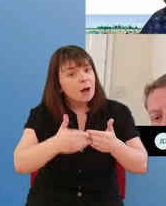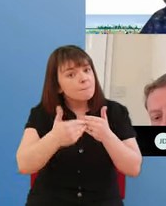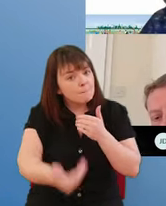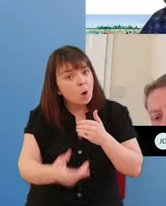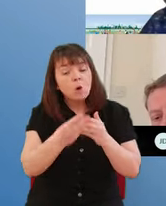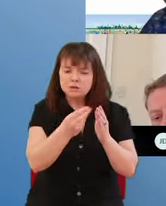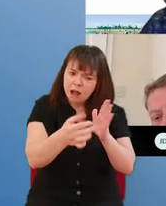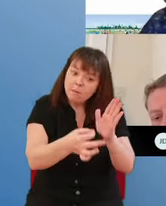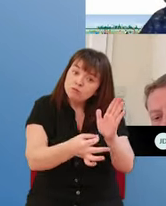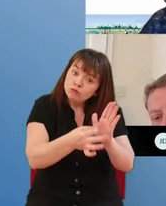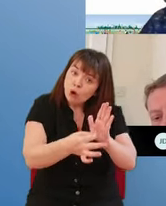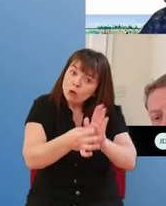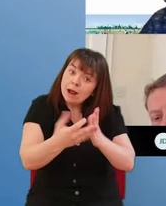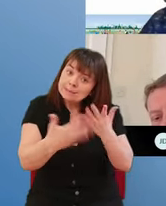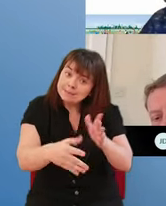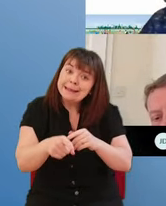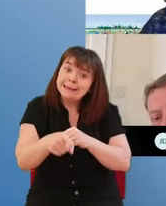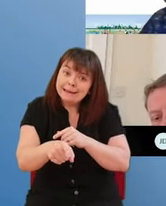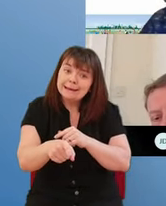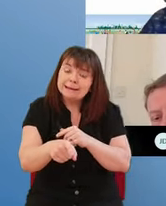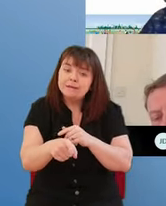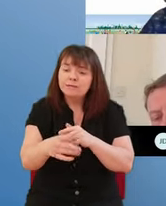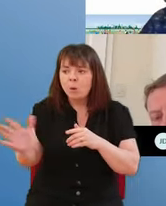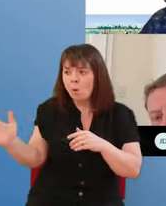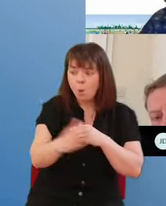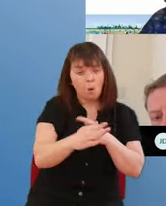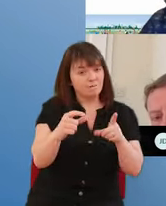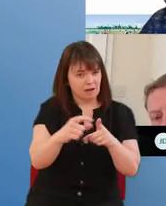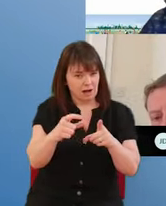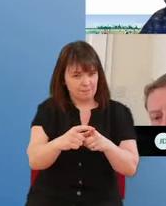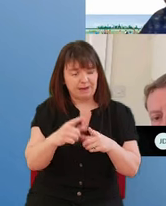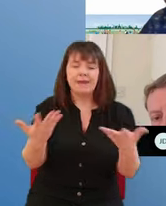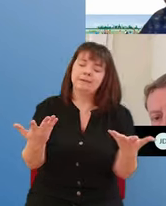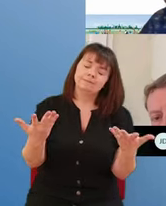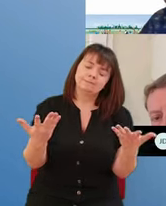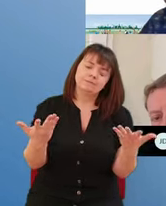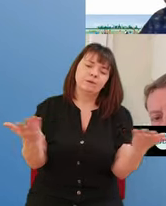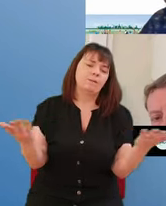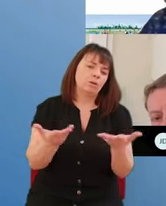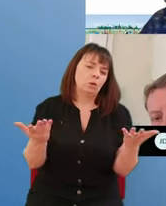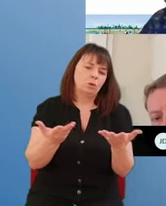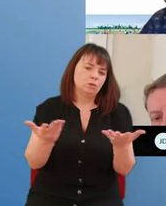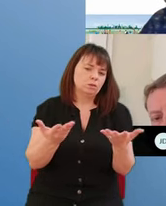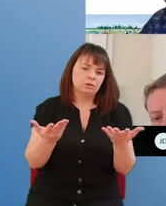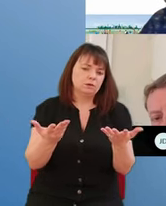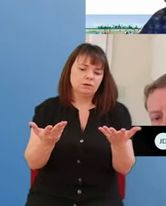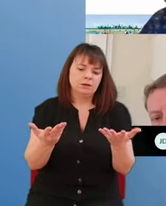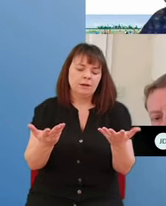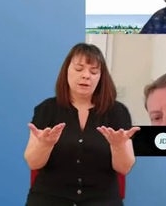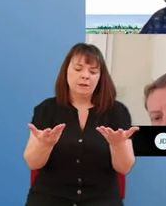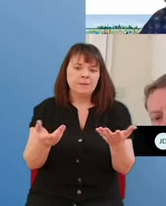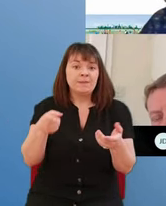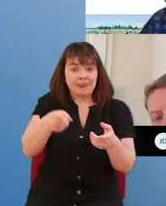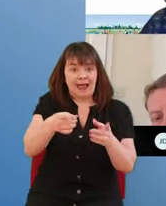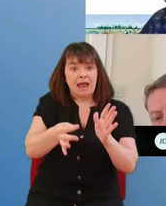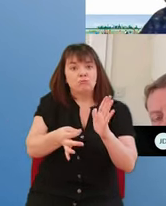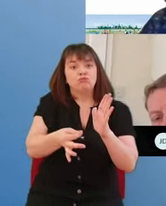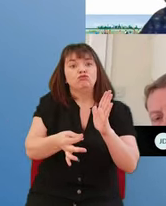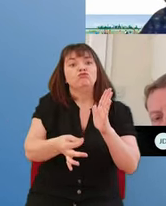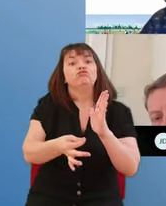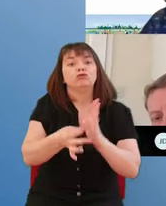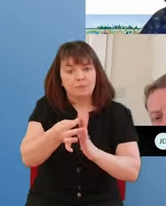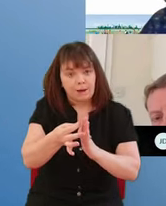that improvement piece has been massively impacted by the arrival of the coronavirus pandemic. People with